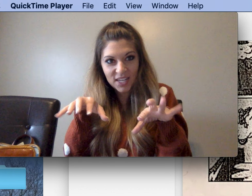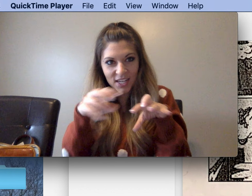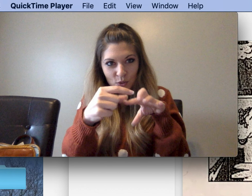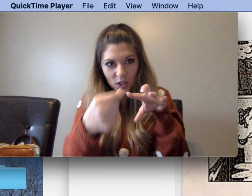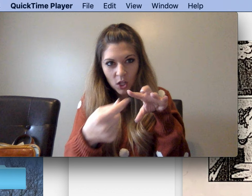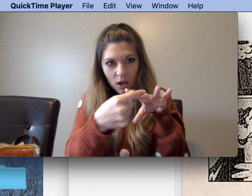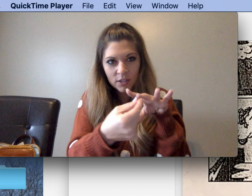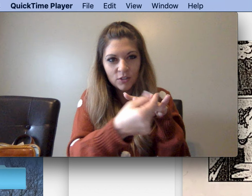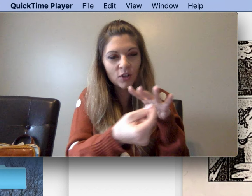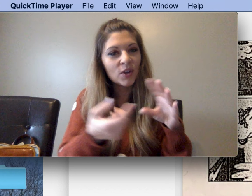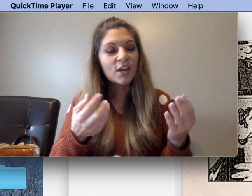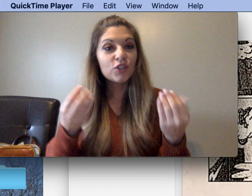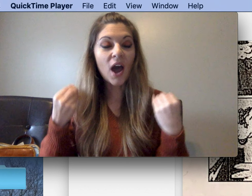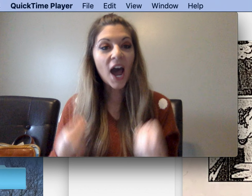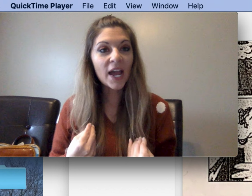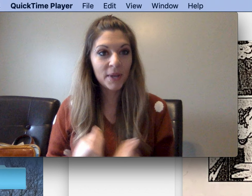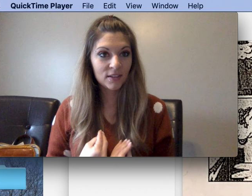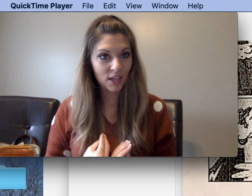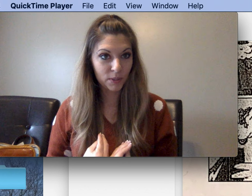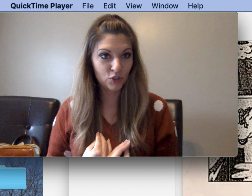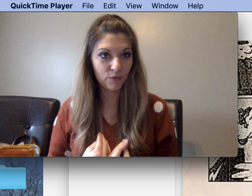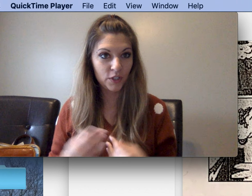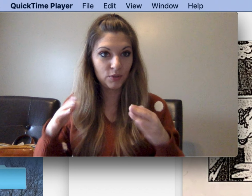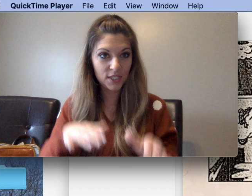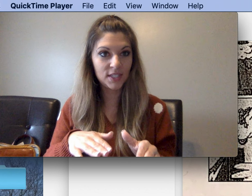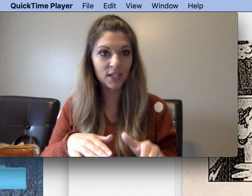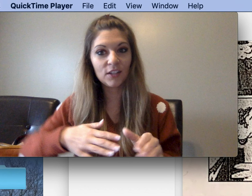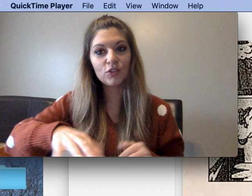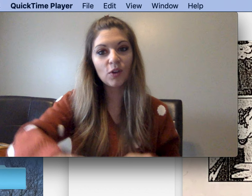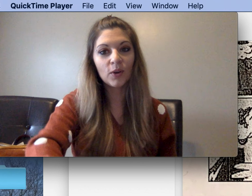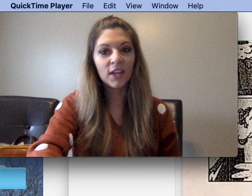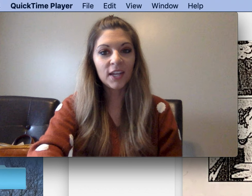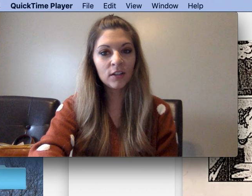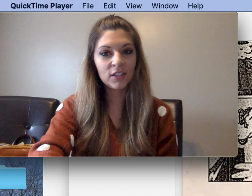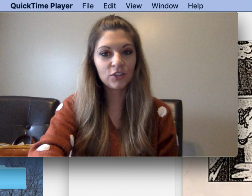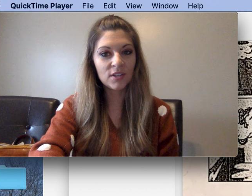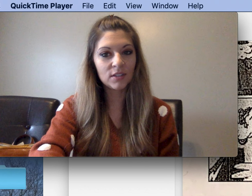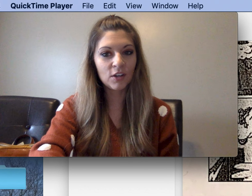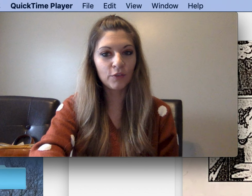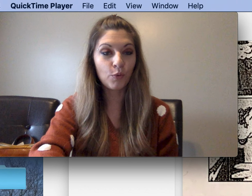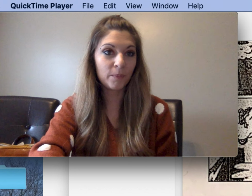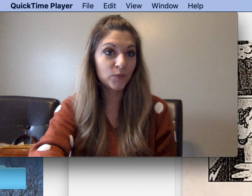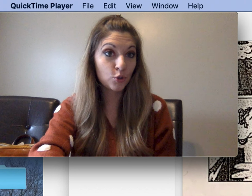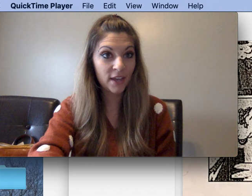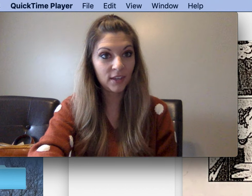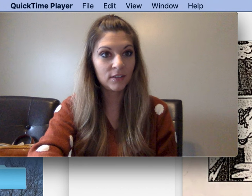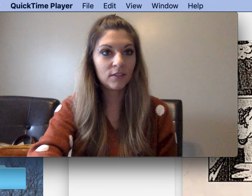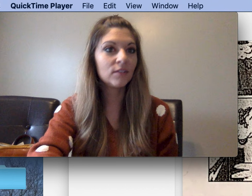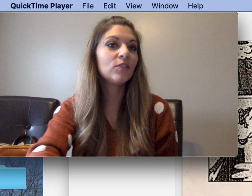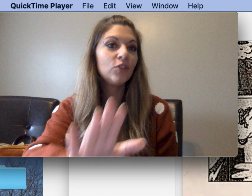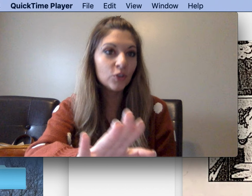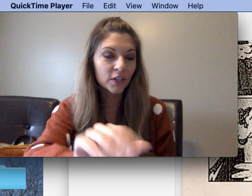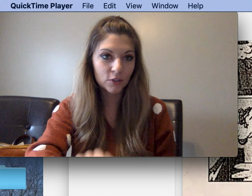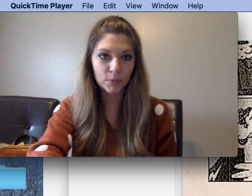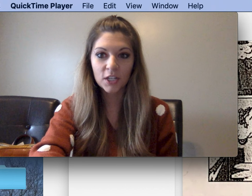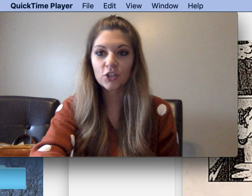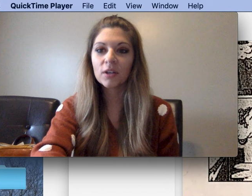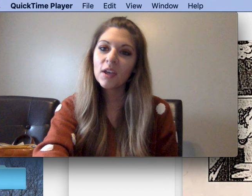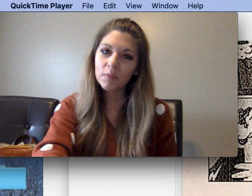also has hands with claws, So I paint that picture for you to see it. So English, this linear form, dragon,